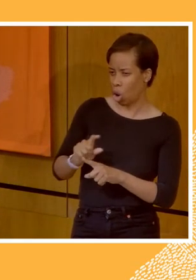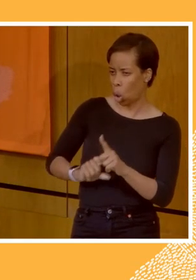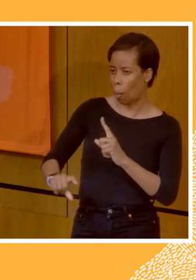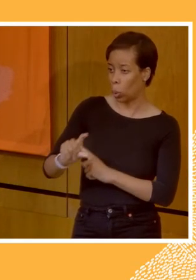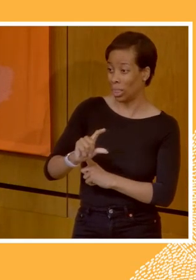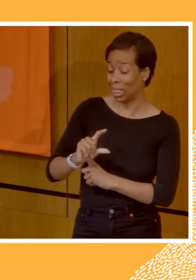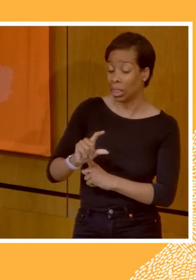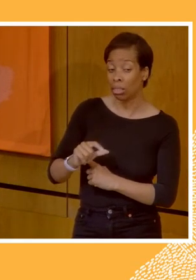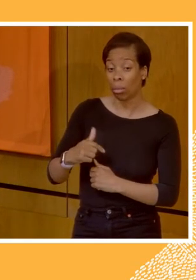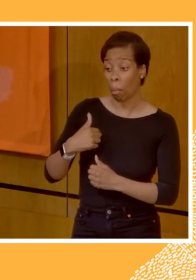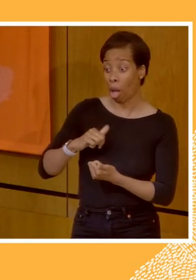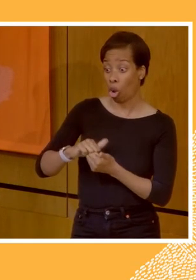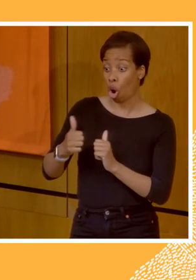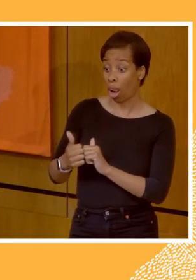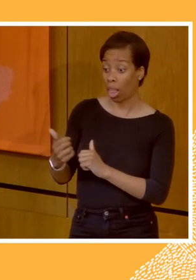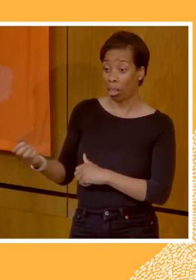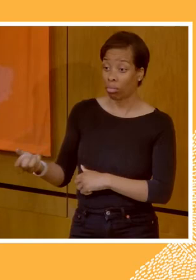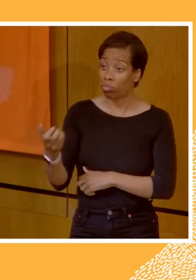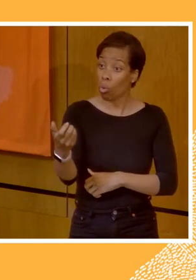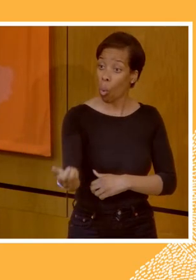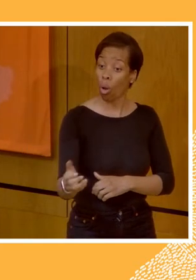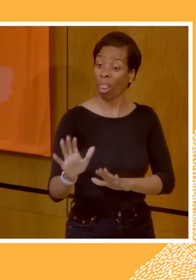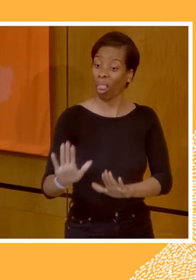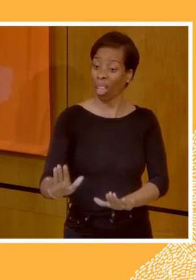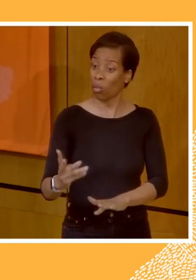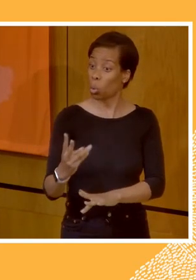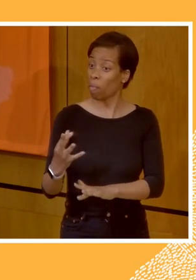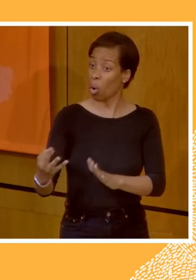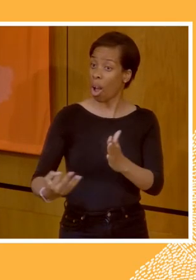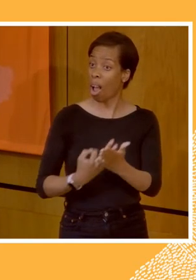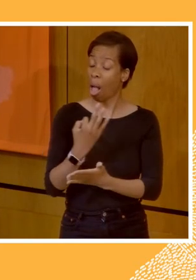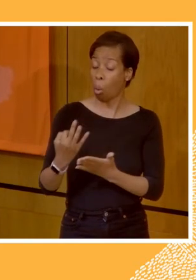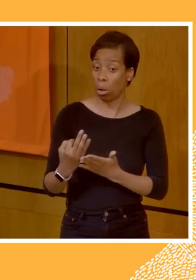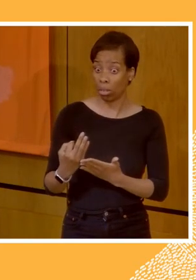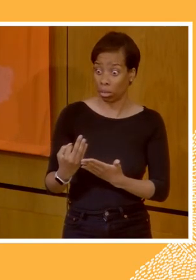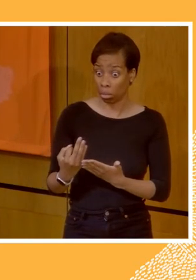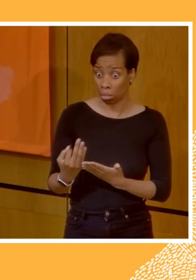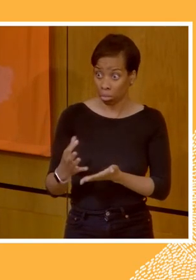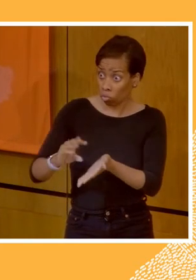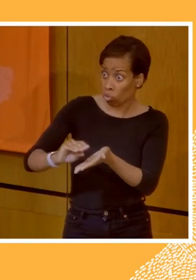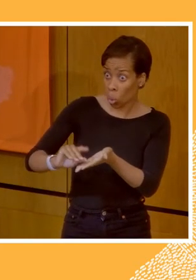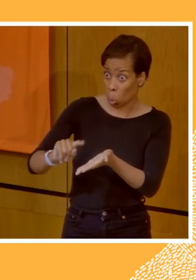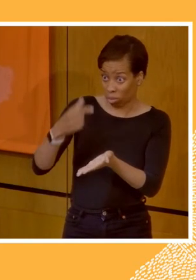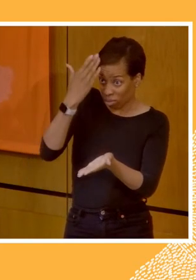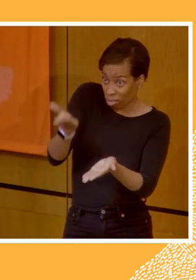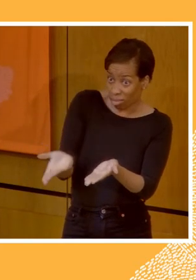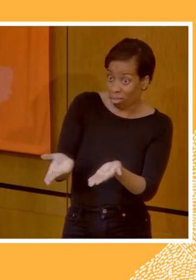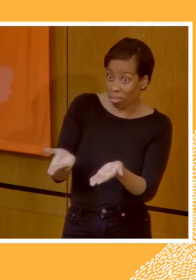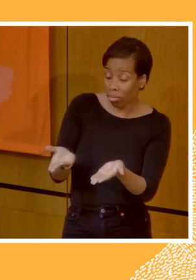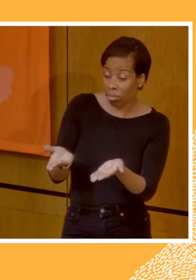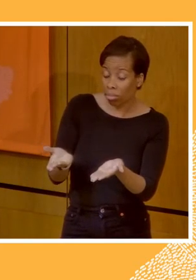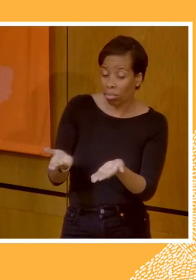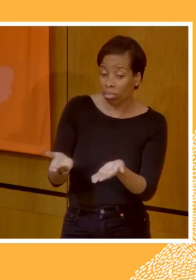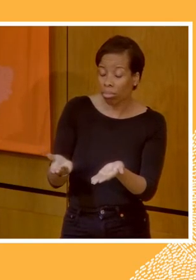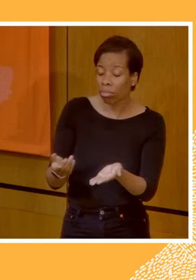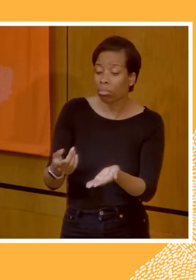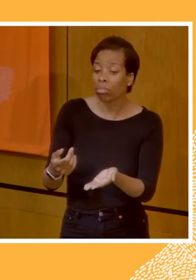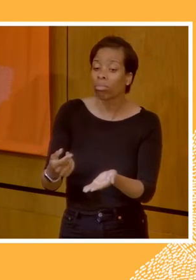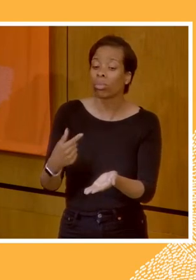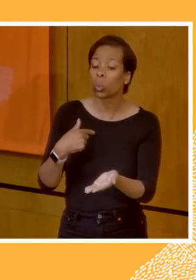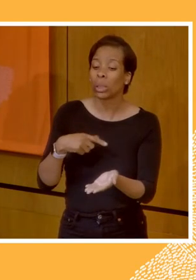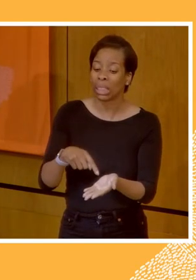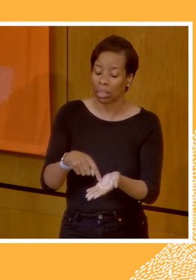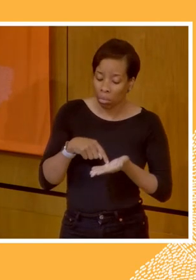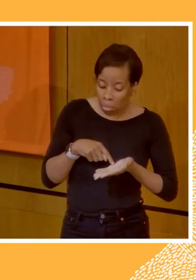for 24 hours. Again, we didn't know what's going to come out of it. We figured after coming back that it's